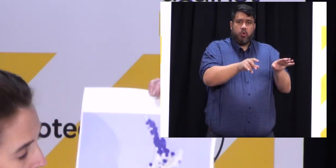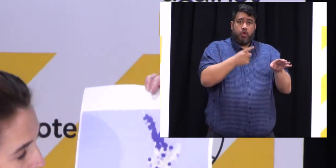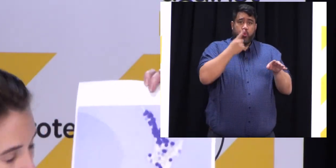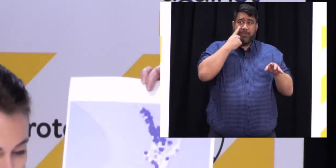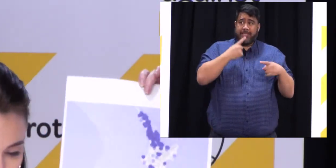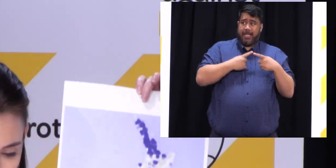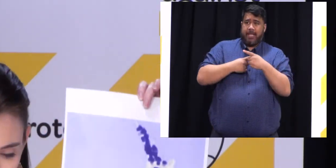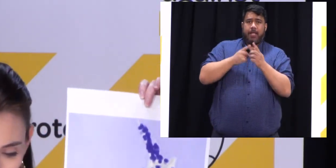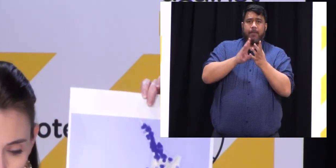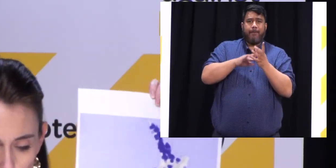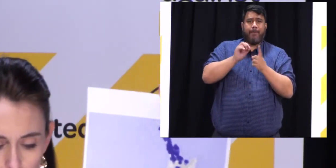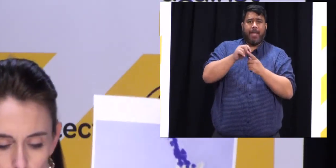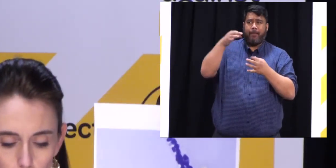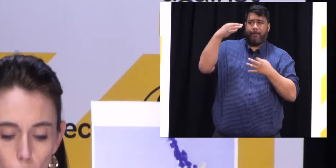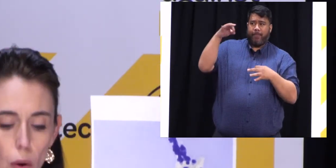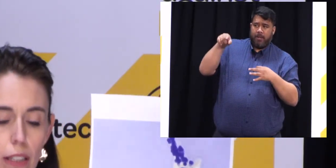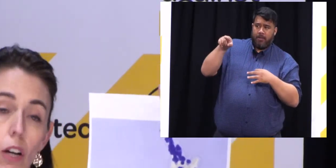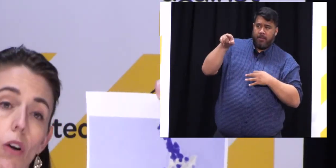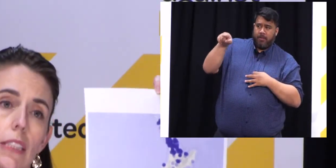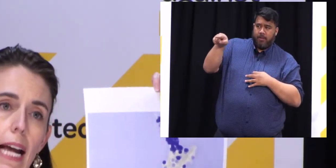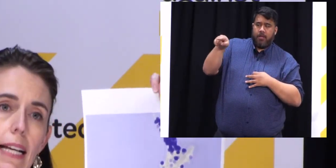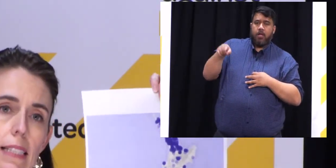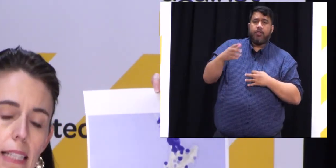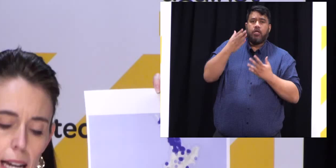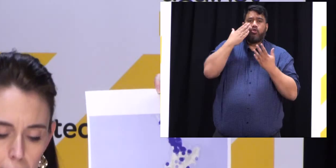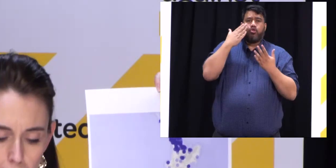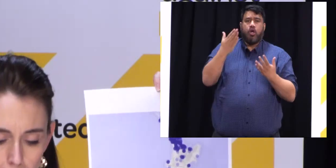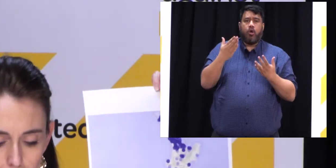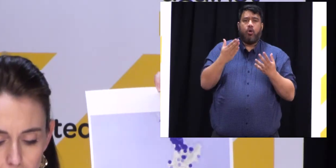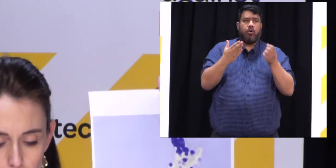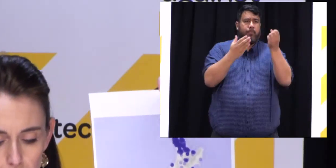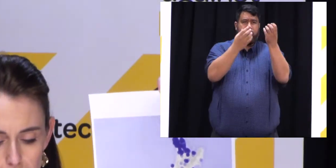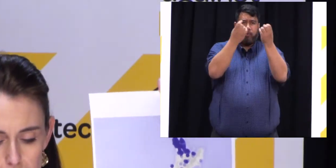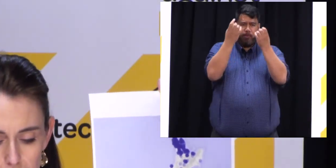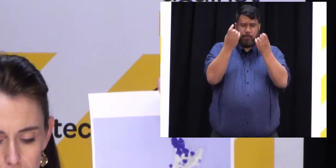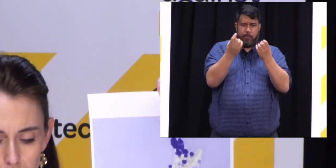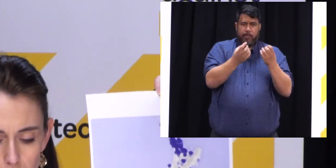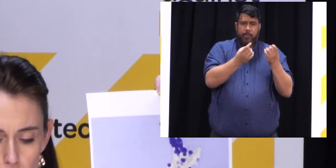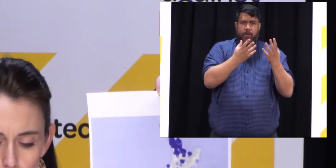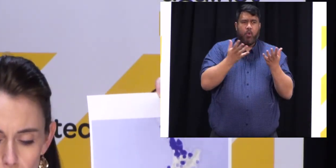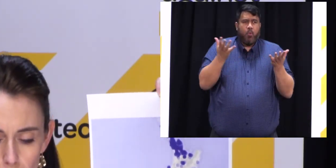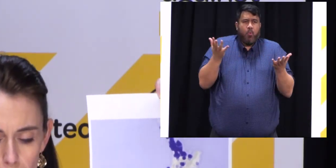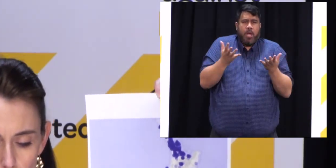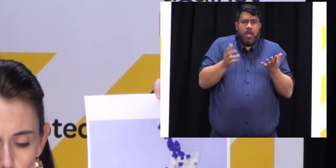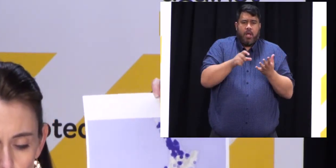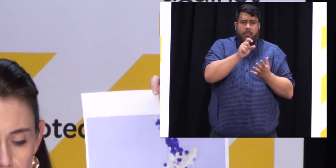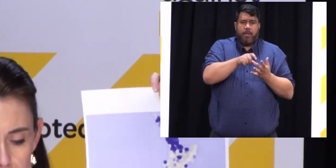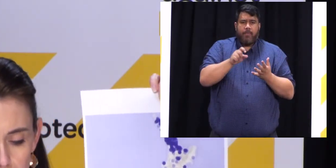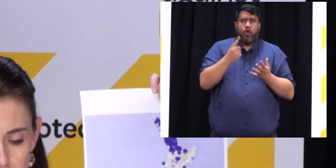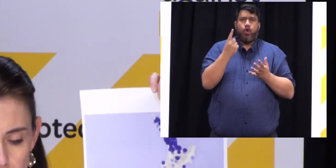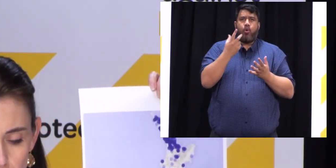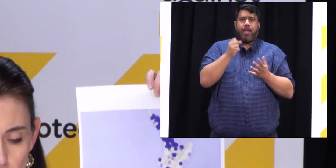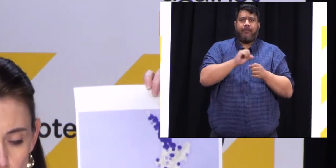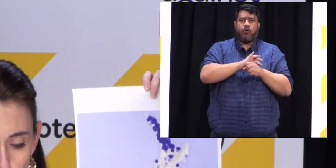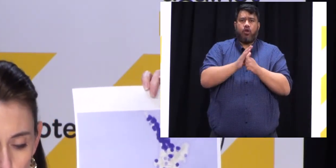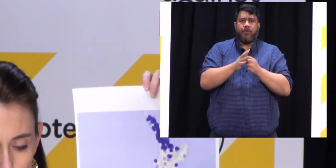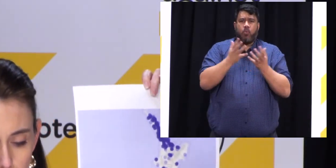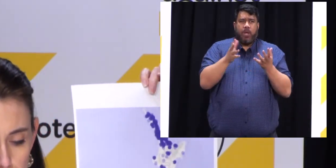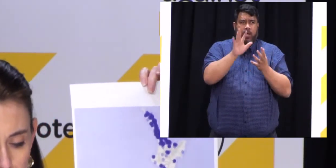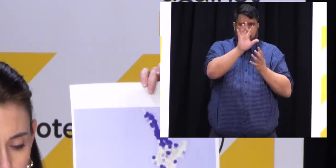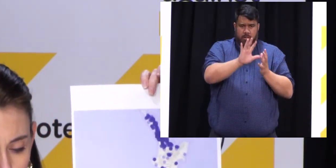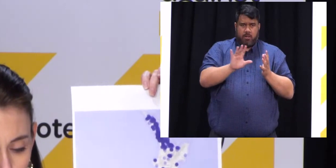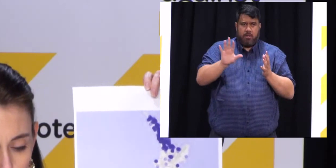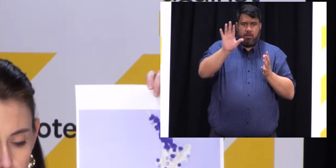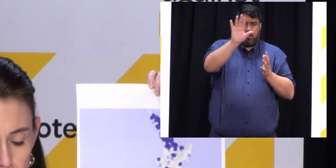the location of our known contacts. And as you can see, they are certainly not isolated to